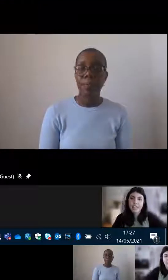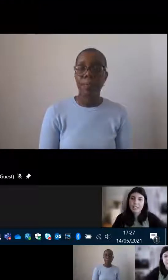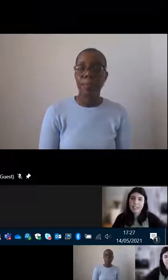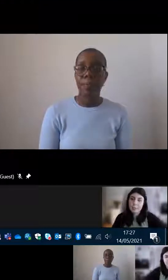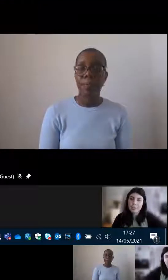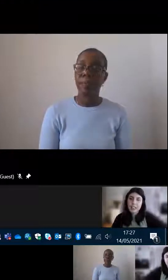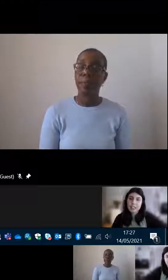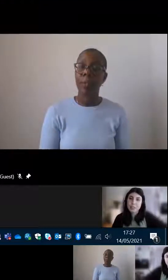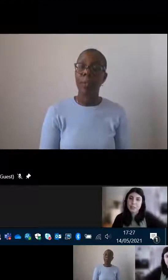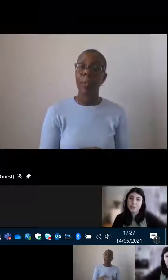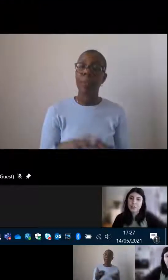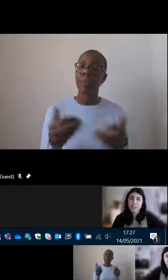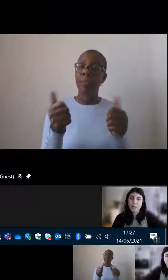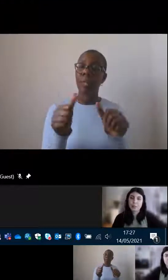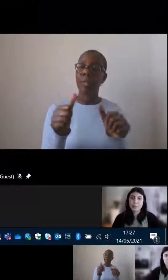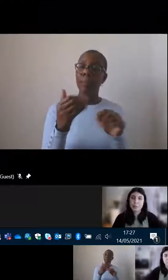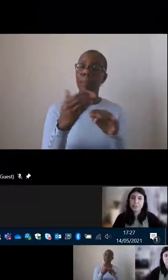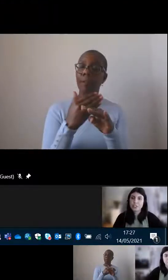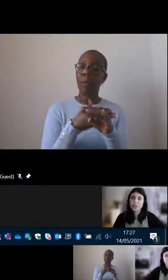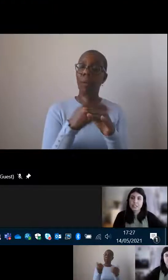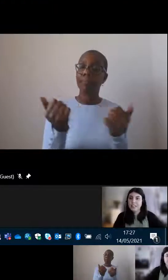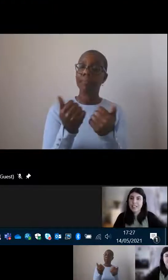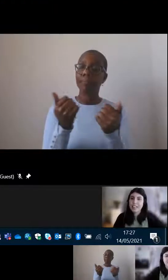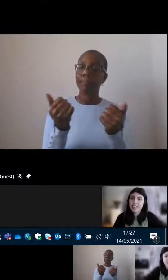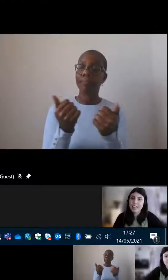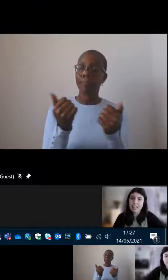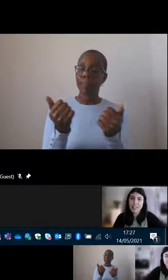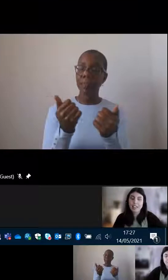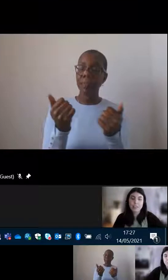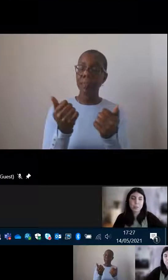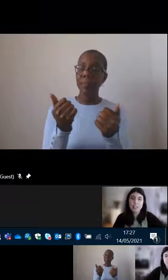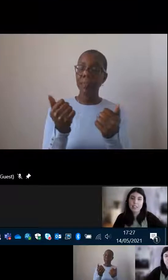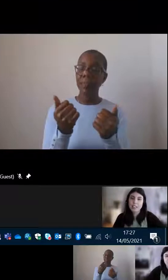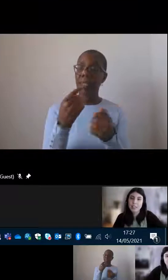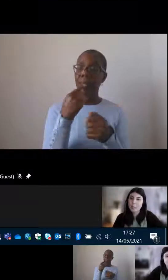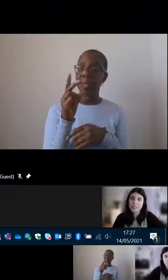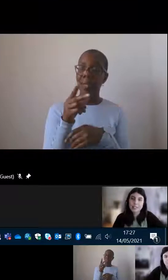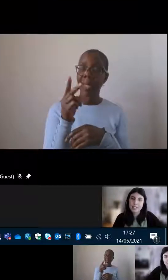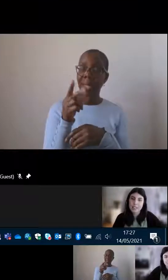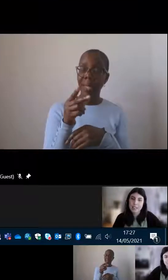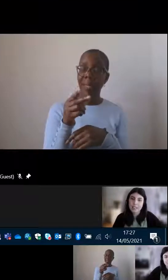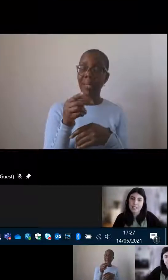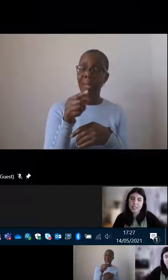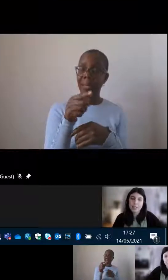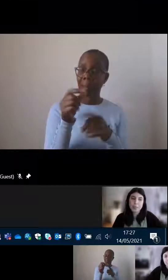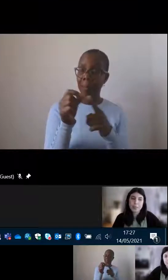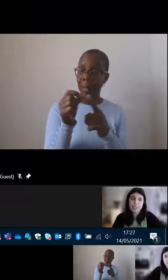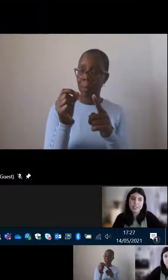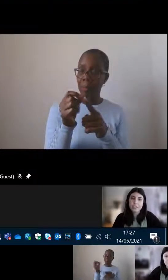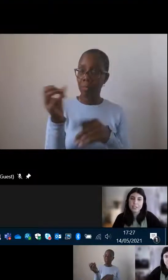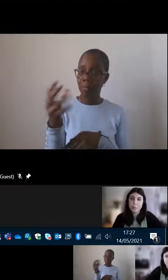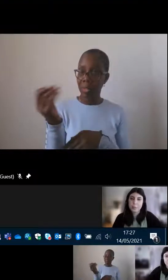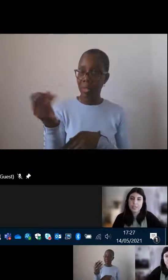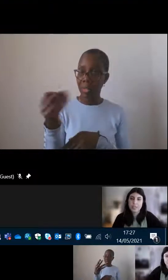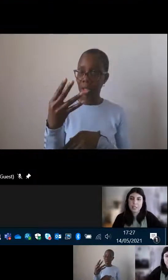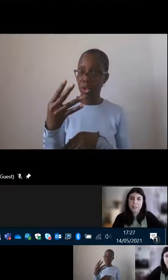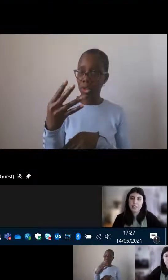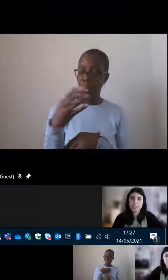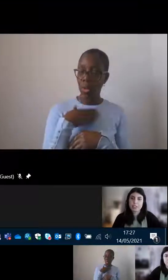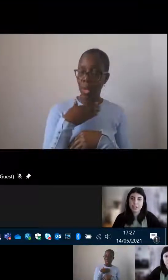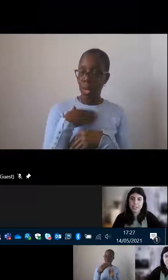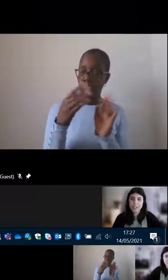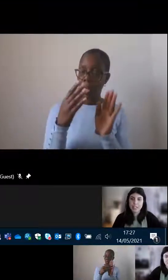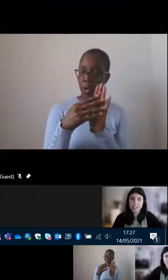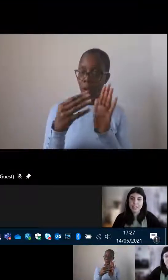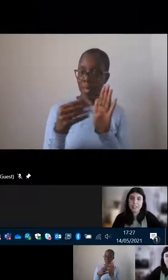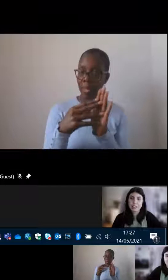And finally, before I close, I'm just going to say again, if you would like a copy of the slides, please do